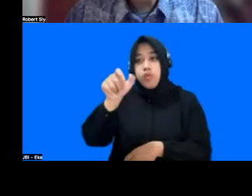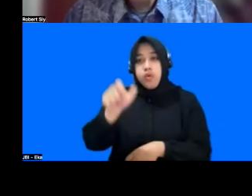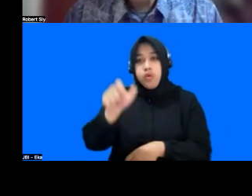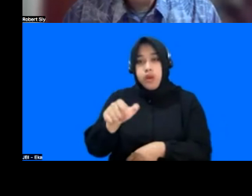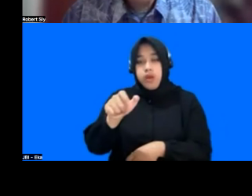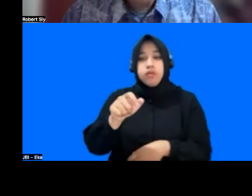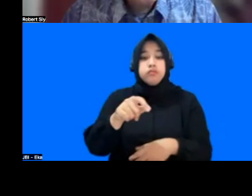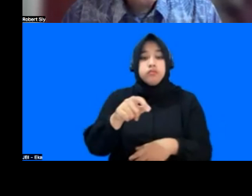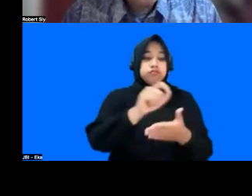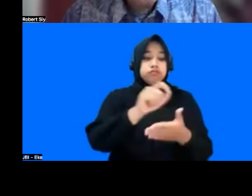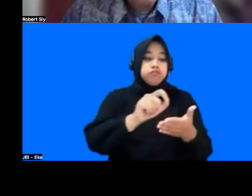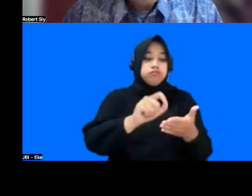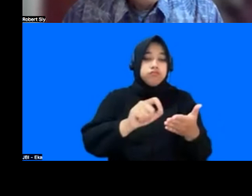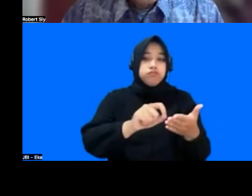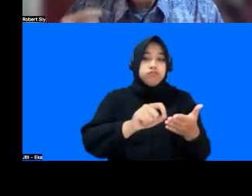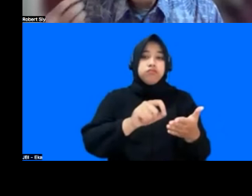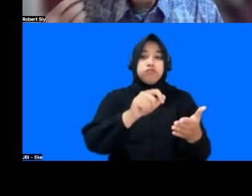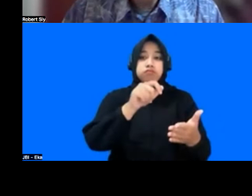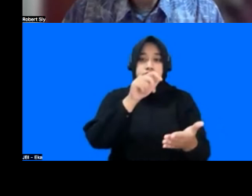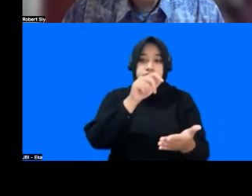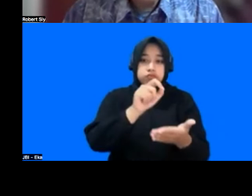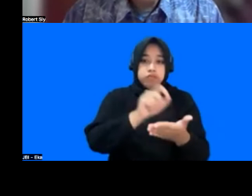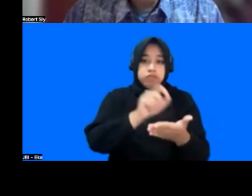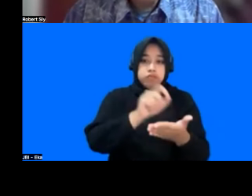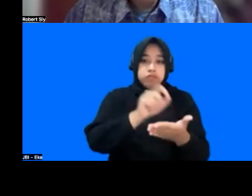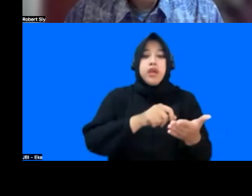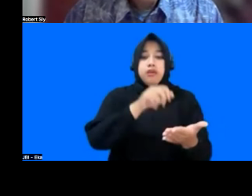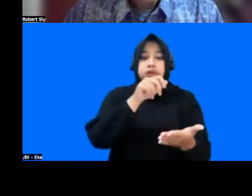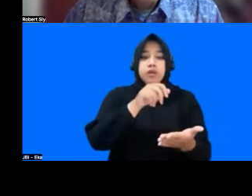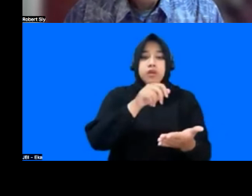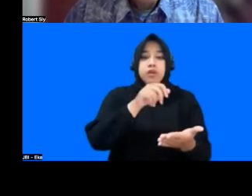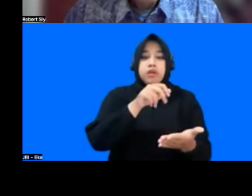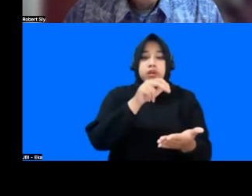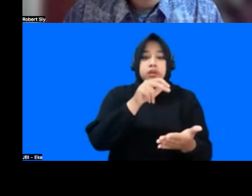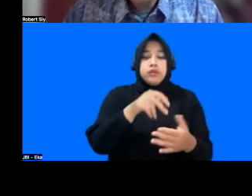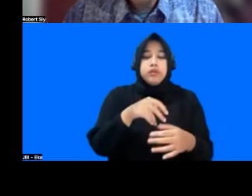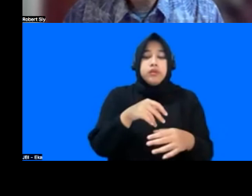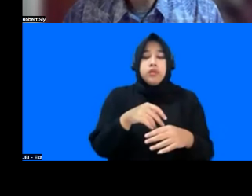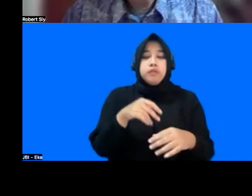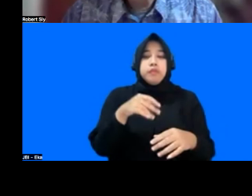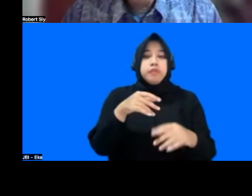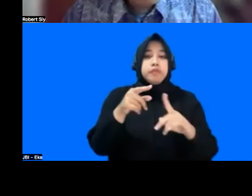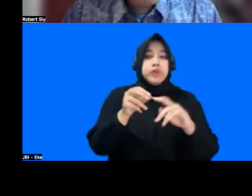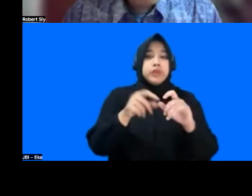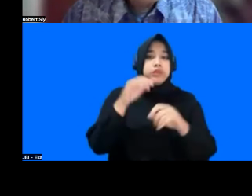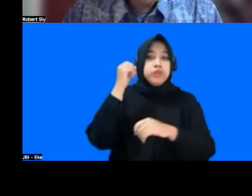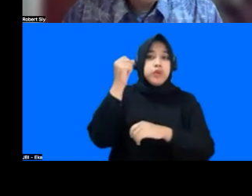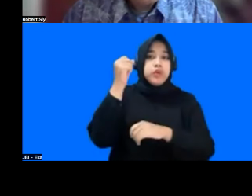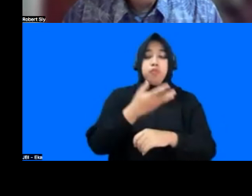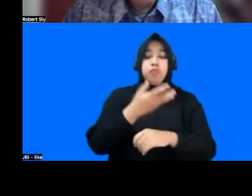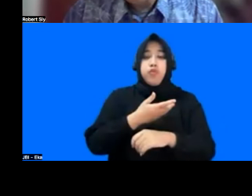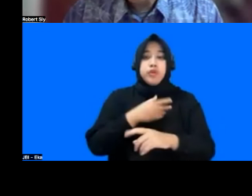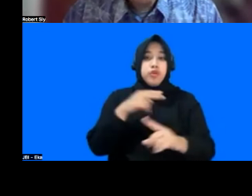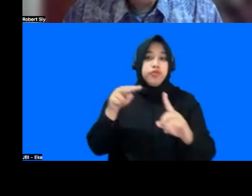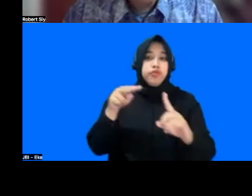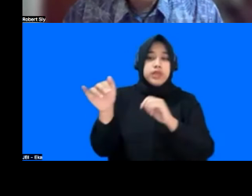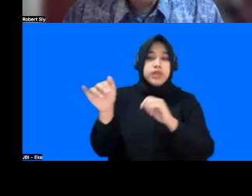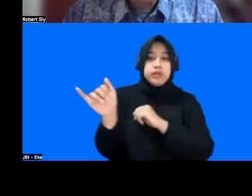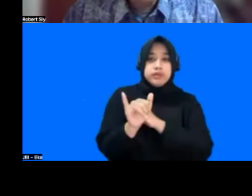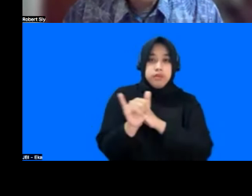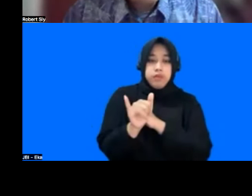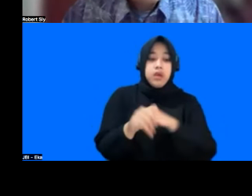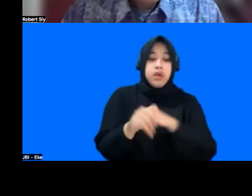for better mobility. So they became the base for the coalition, and this was our